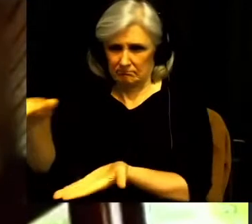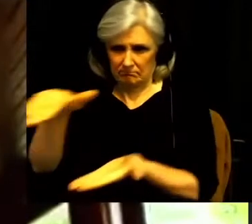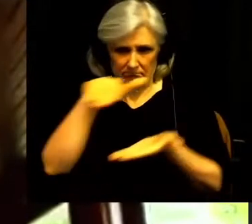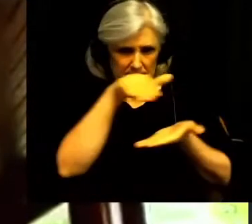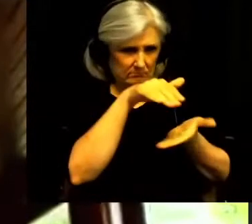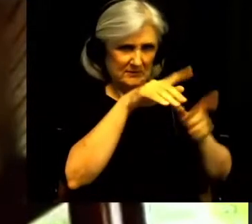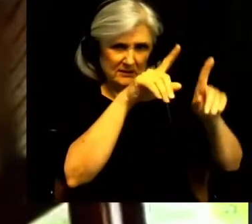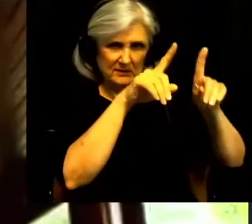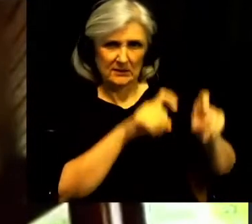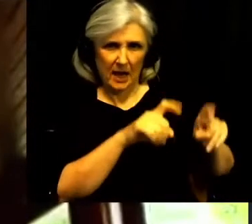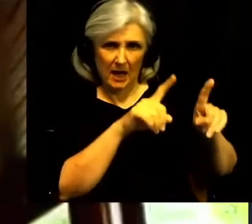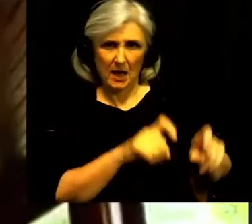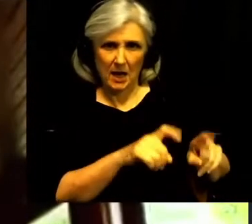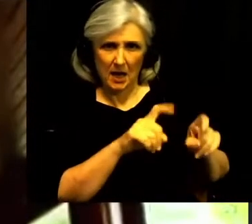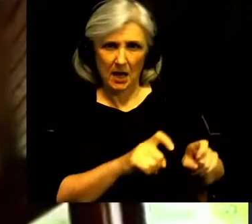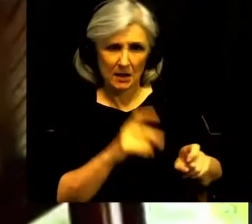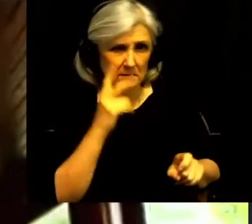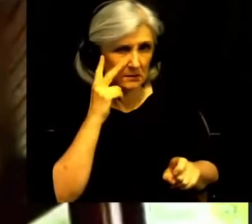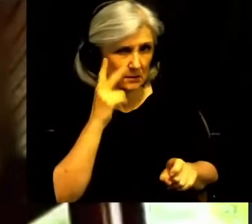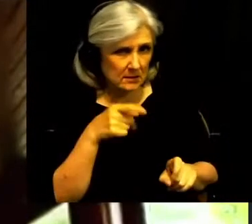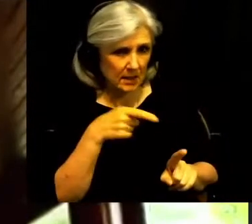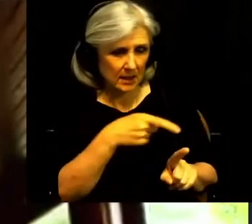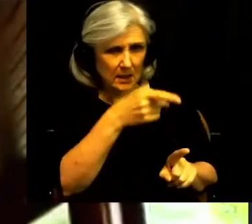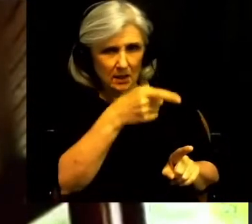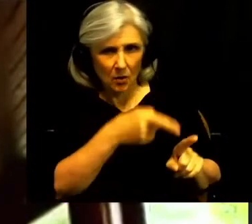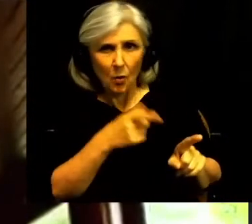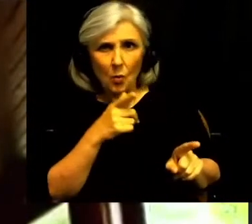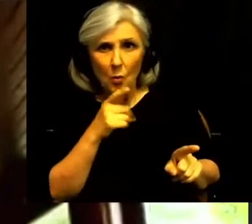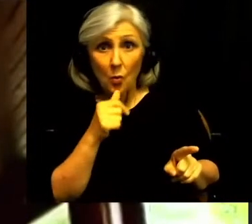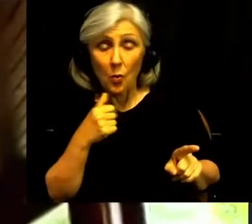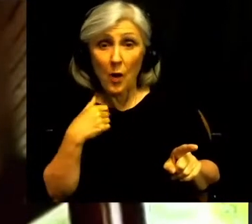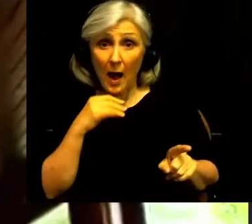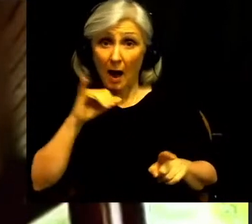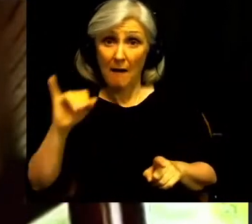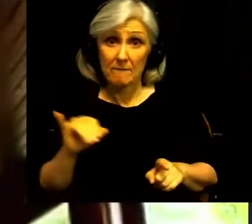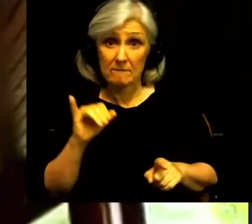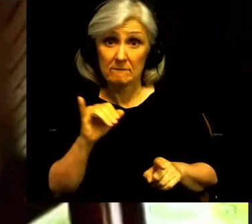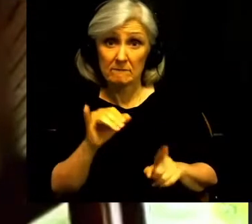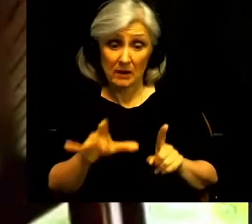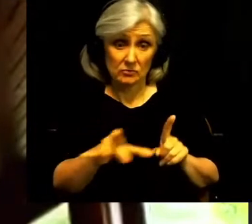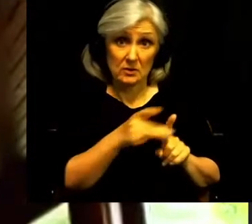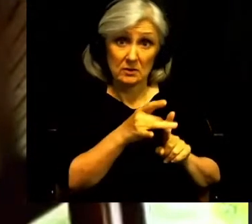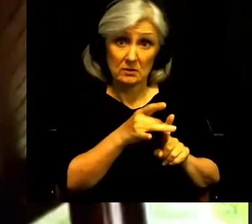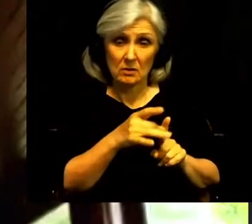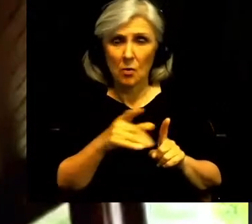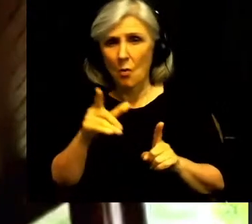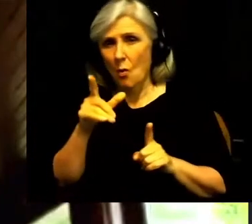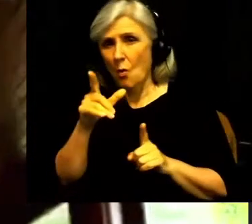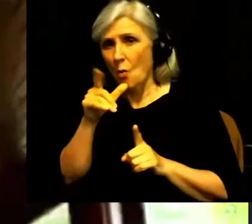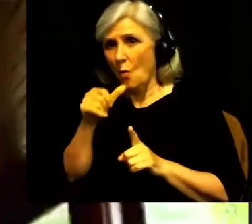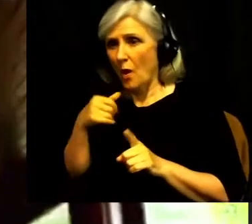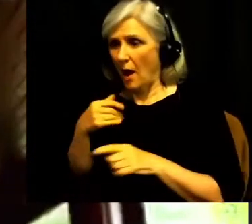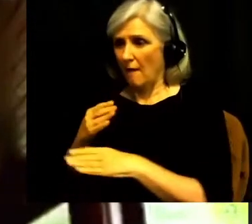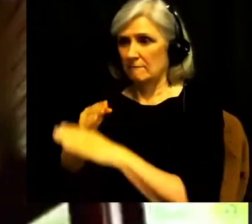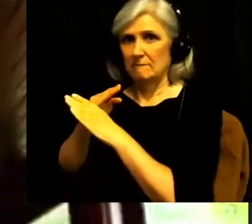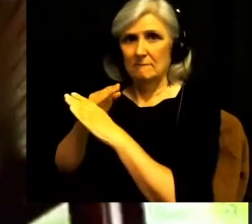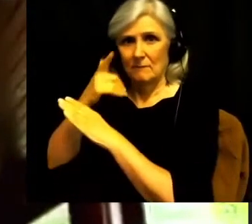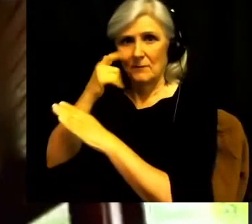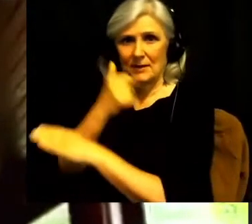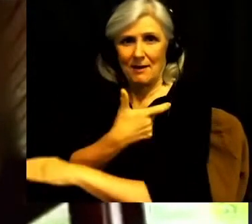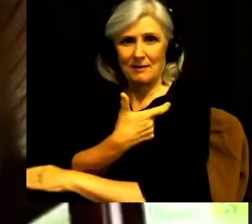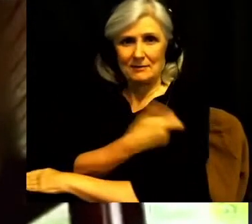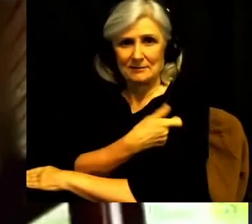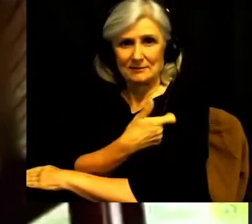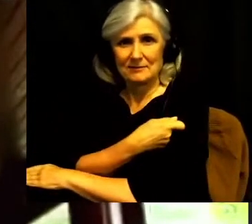have evidence of prior infection, because most people develop antibodies to the virus after they recover